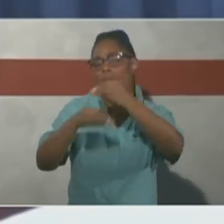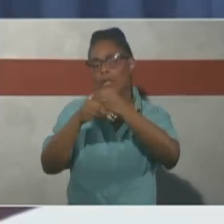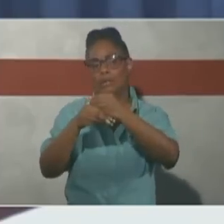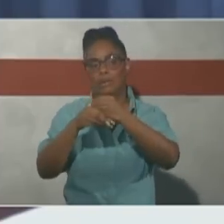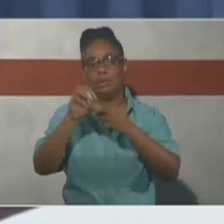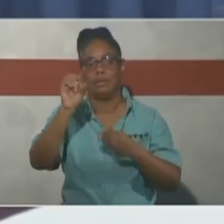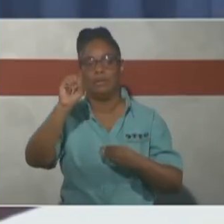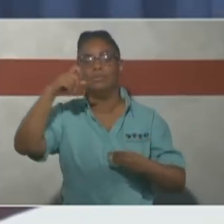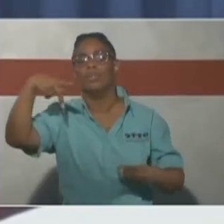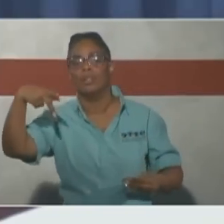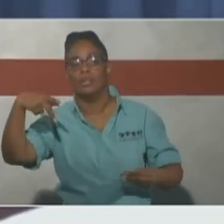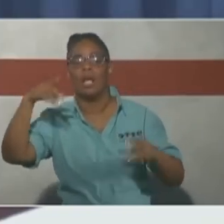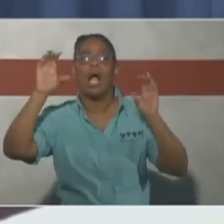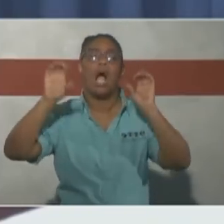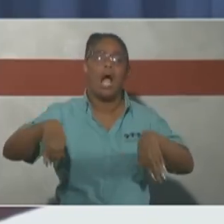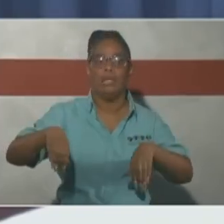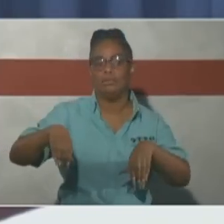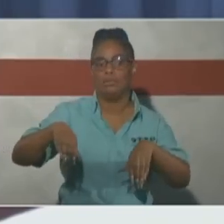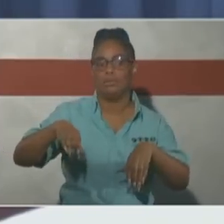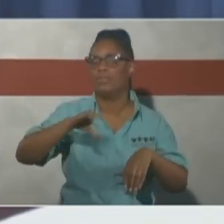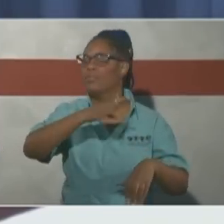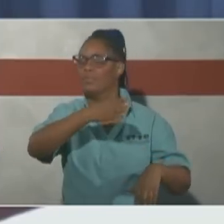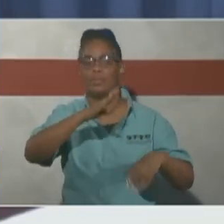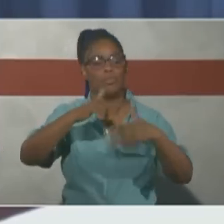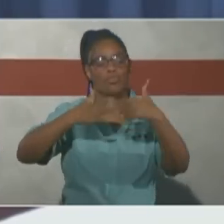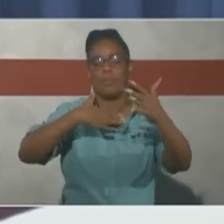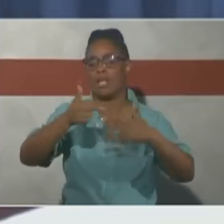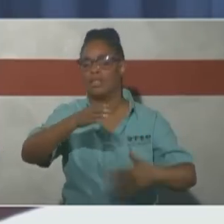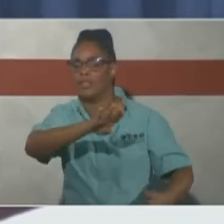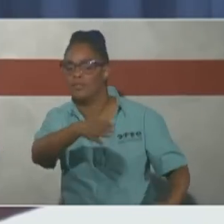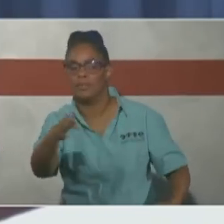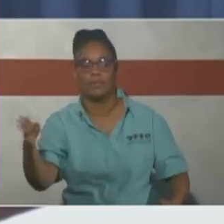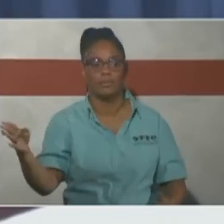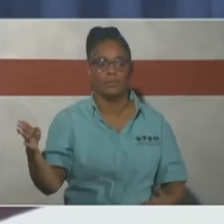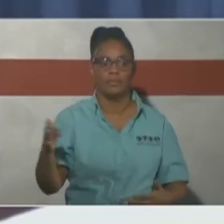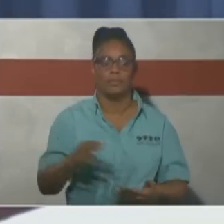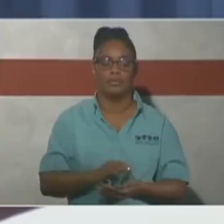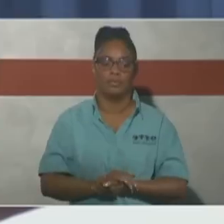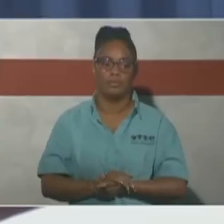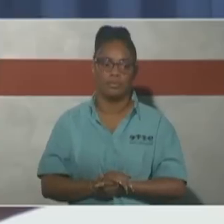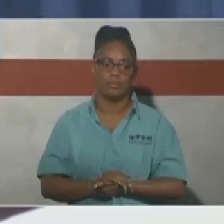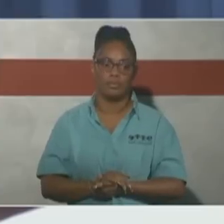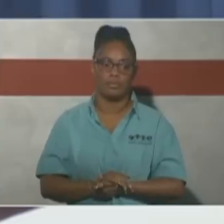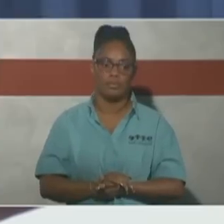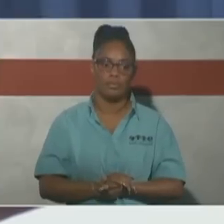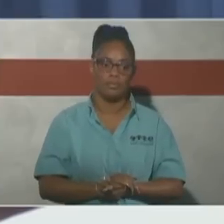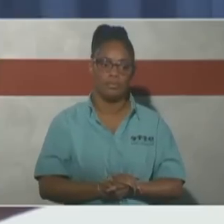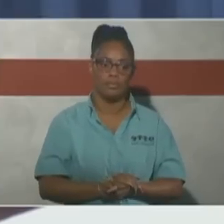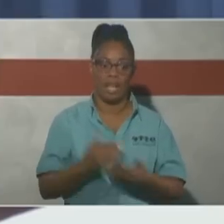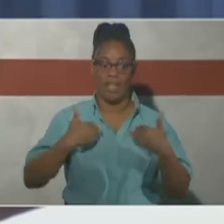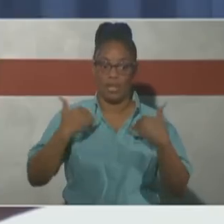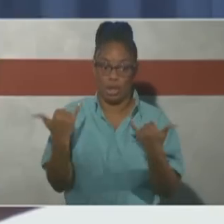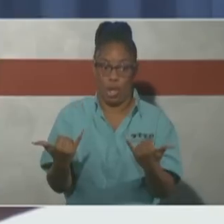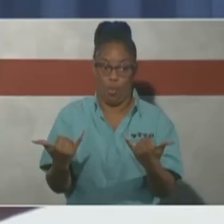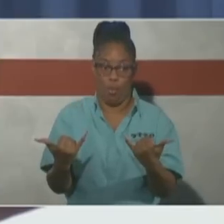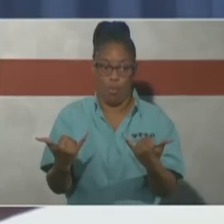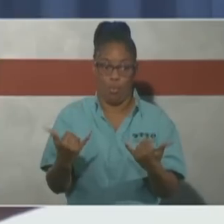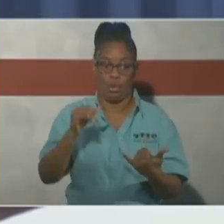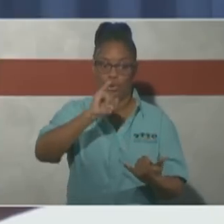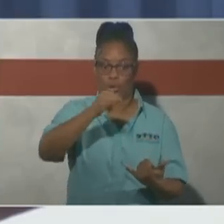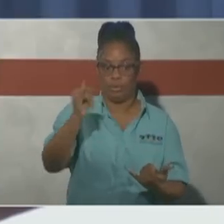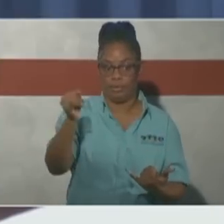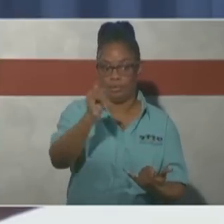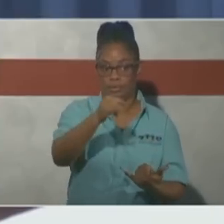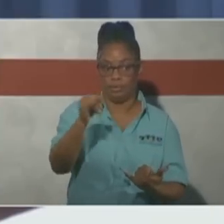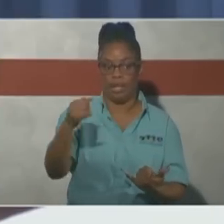if you were vaccinated firstly with AstraZeneca, like I was then boosted with Pfizer. If you were vaccinated